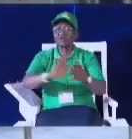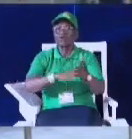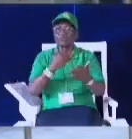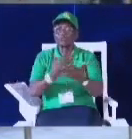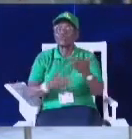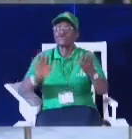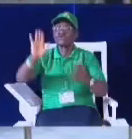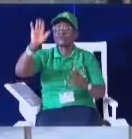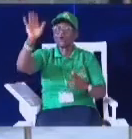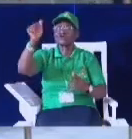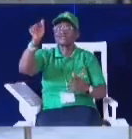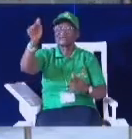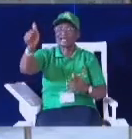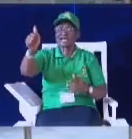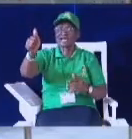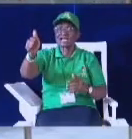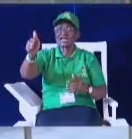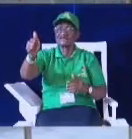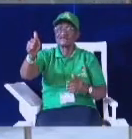yourself.